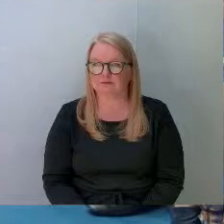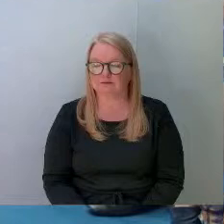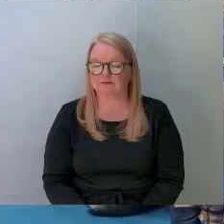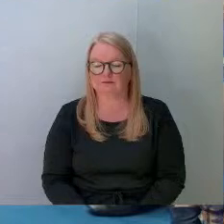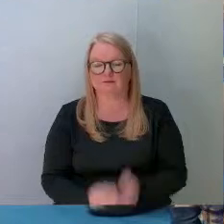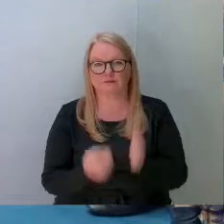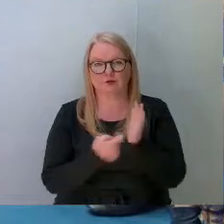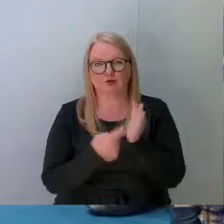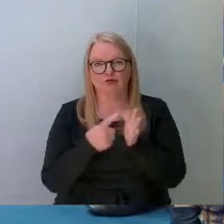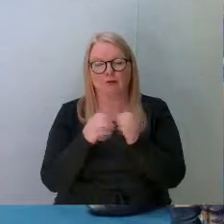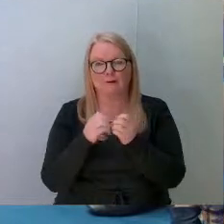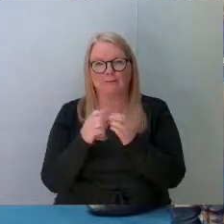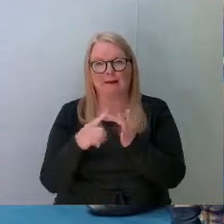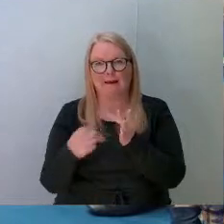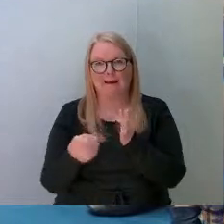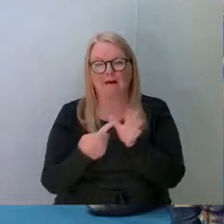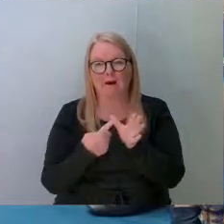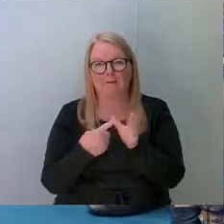Rebecca Patton.